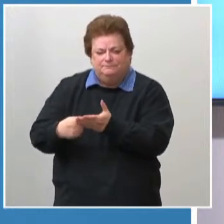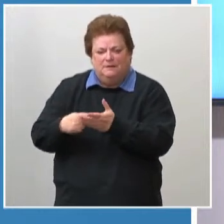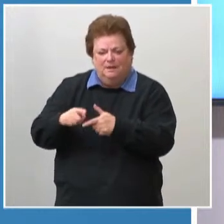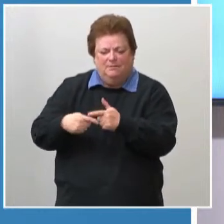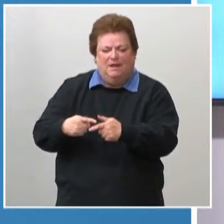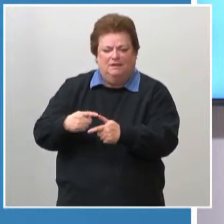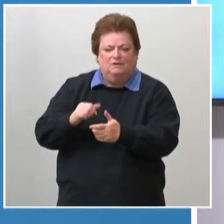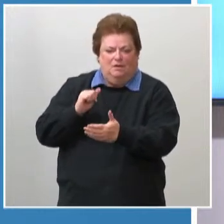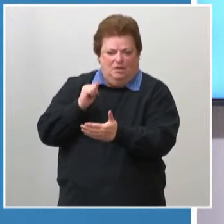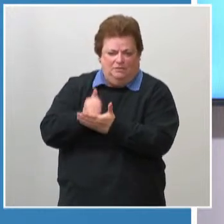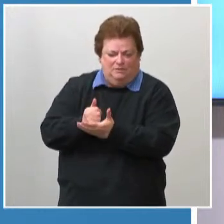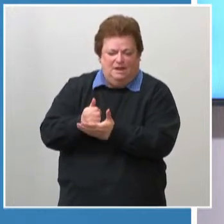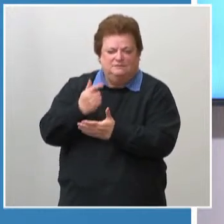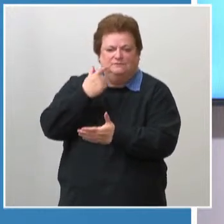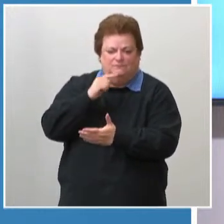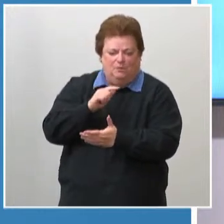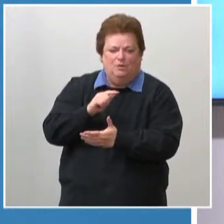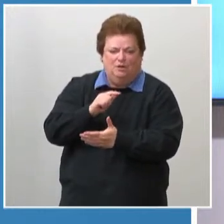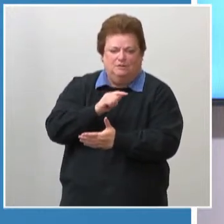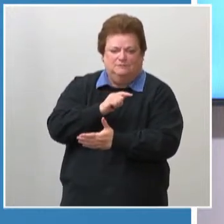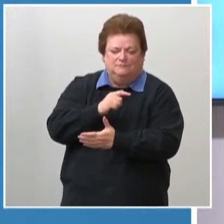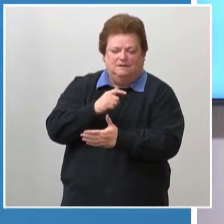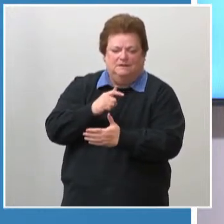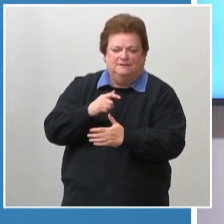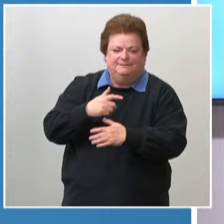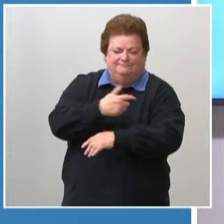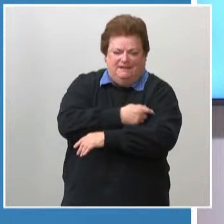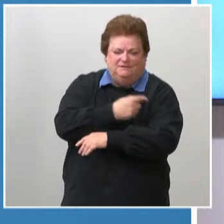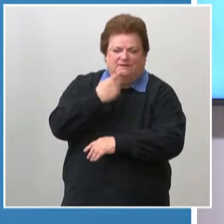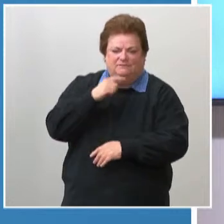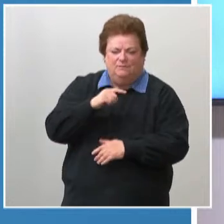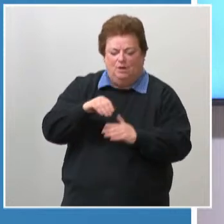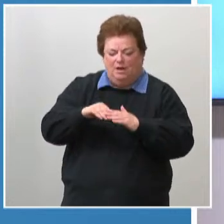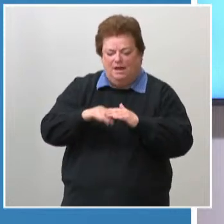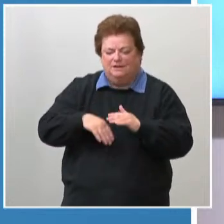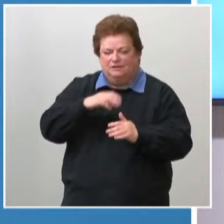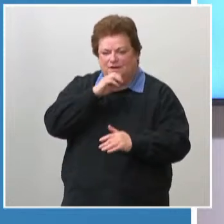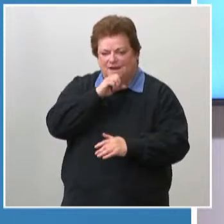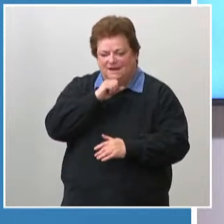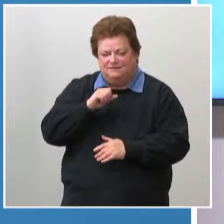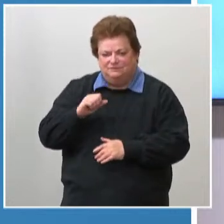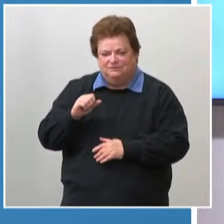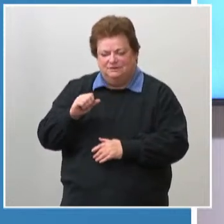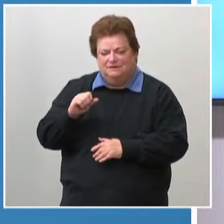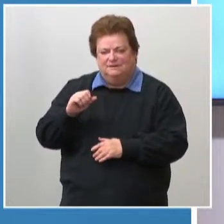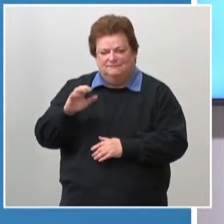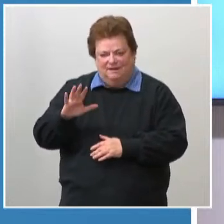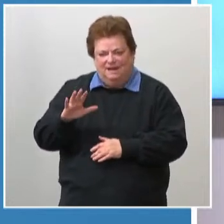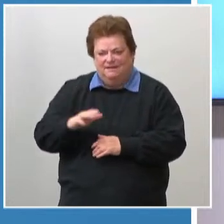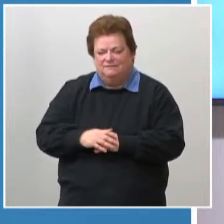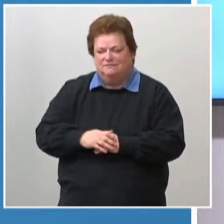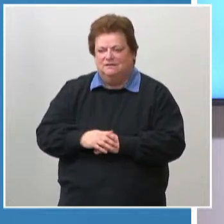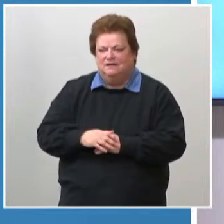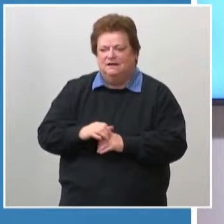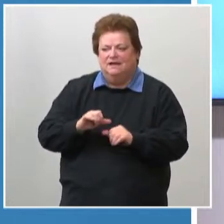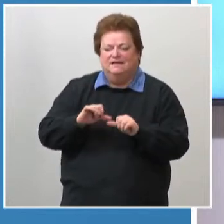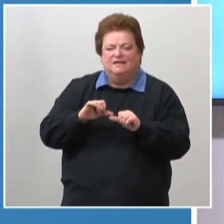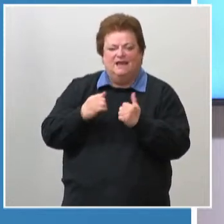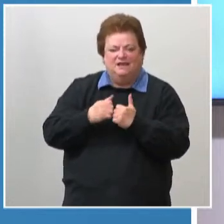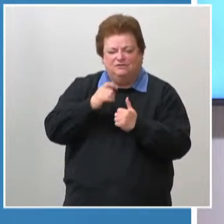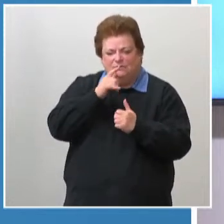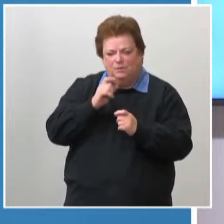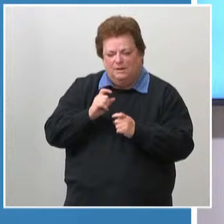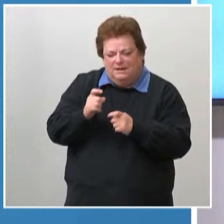Pfizer vaccine for children 6 months to 4 years old. In a statement, the agency said the postponement would allow